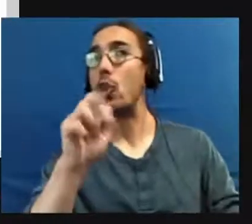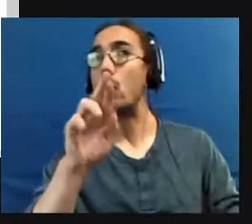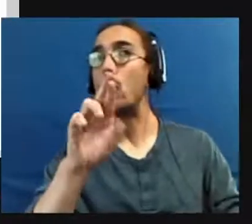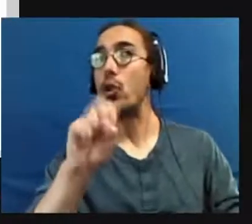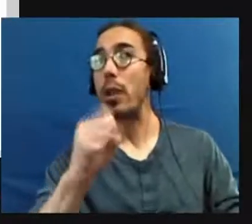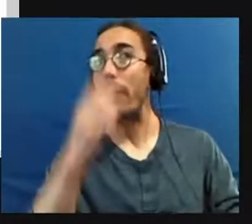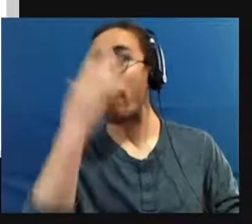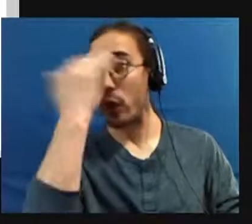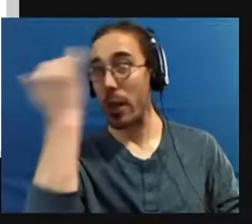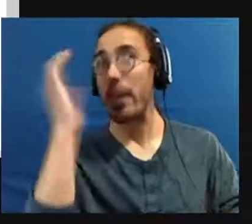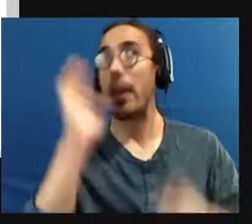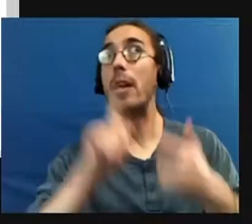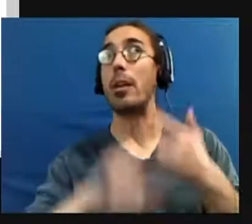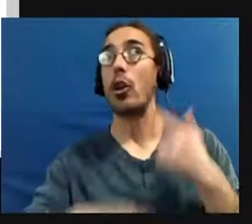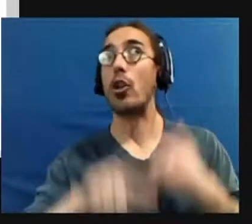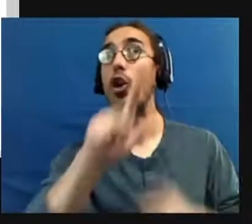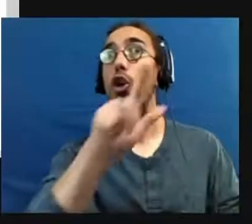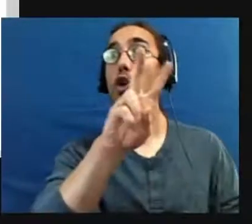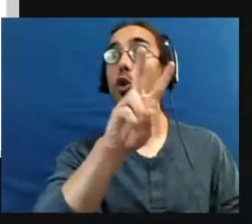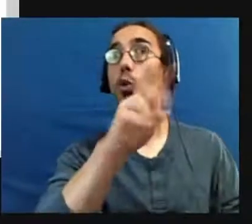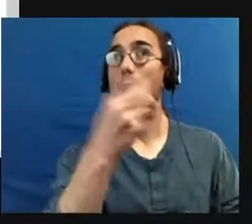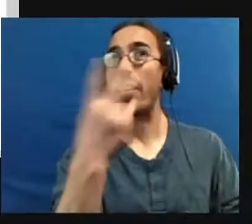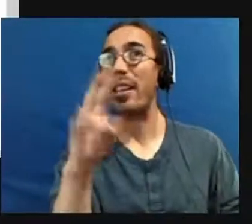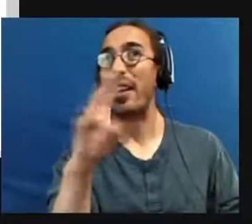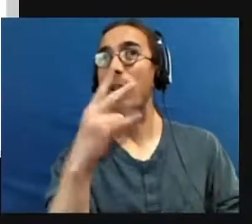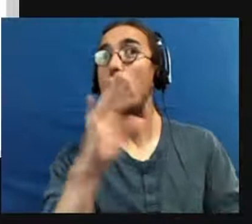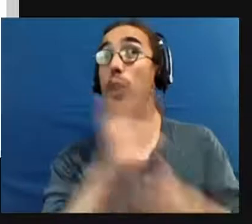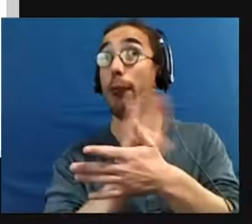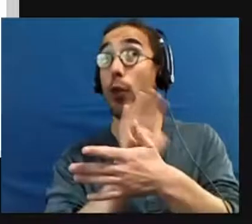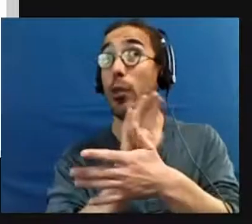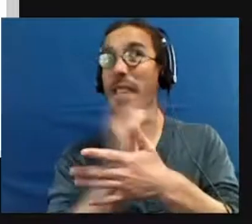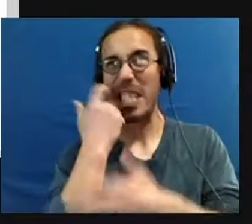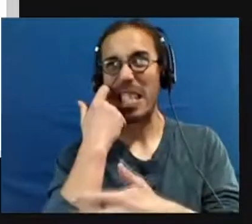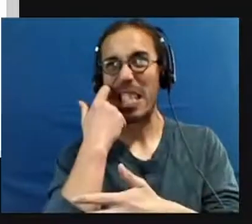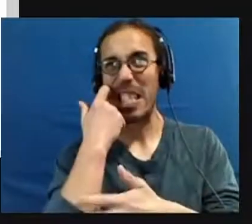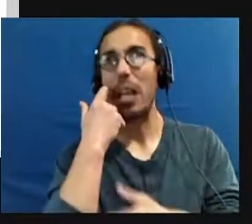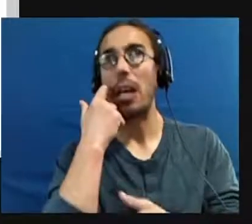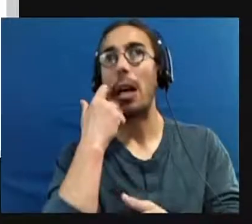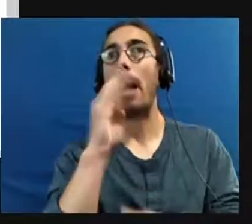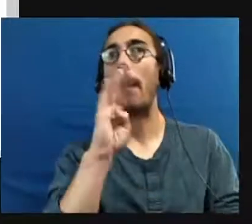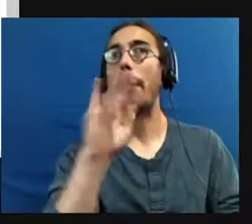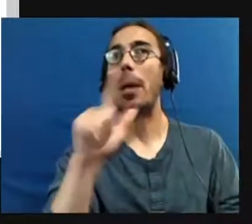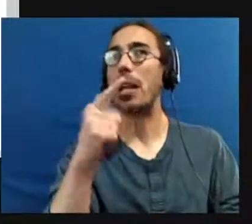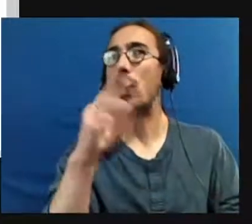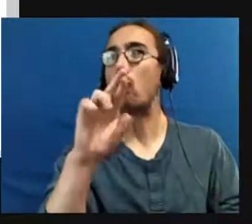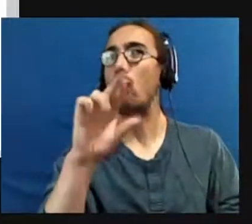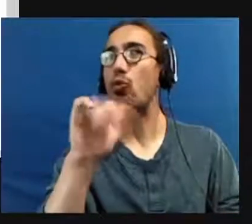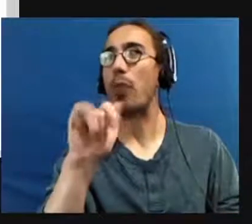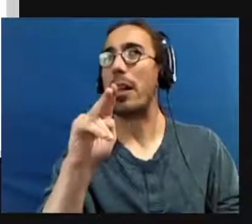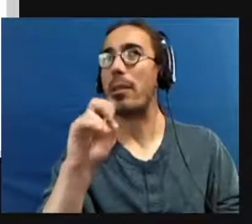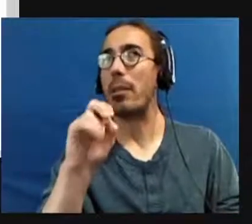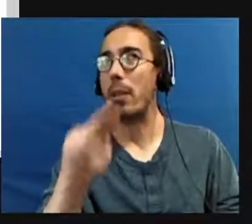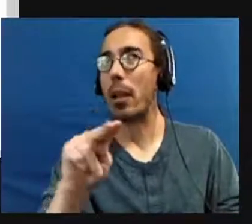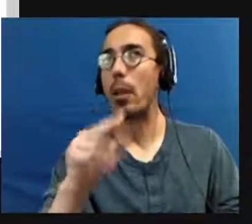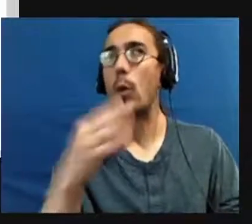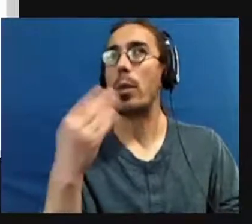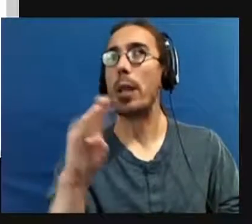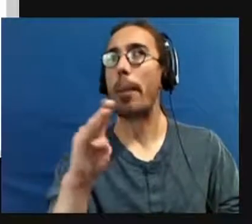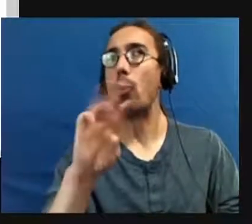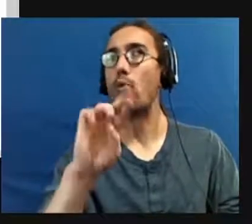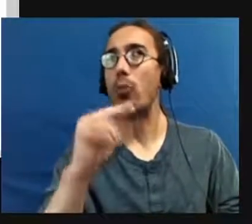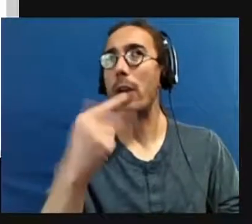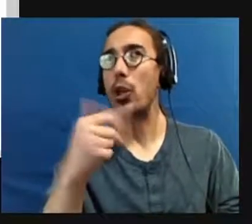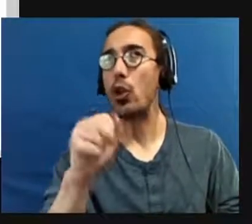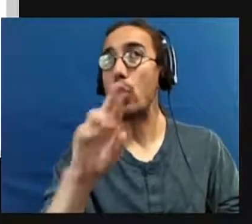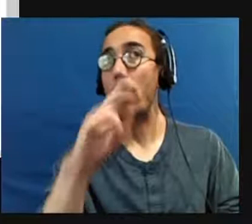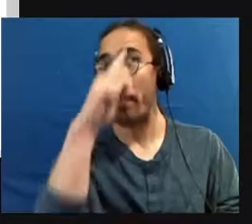the 2017 version of the film version came out, where Billy Cranston was the Blue Ranger and he was a Black kid